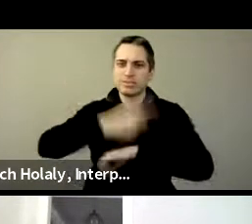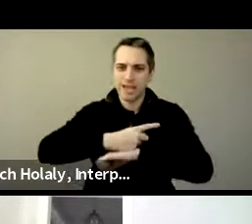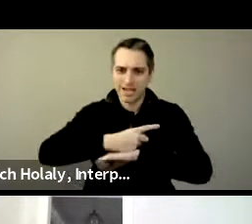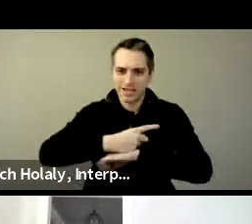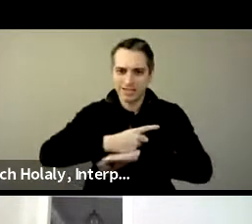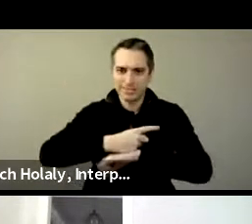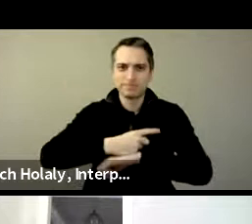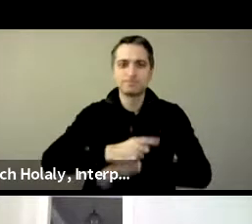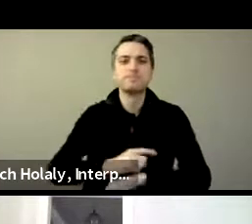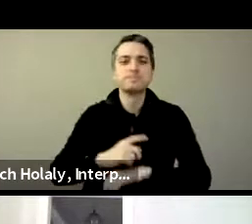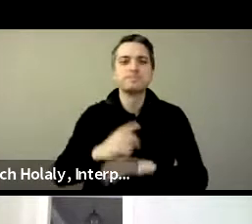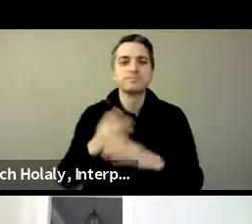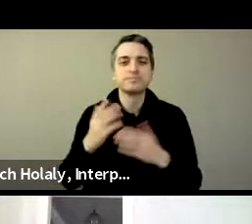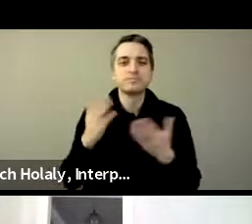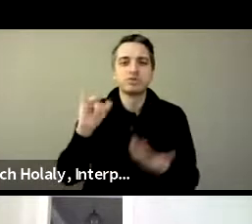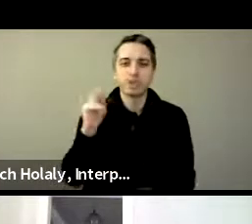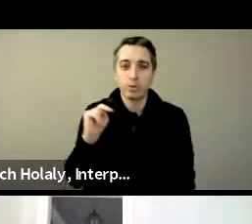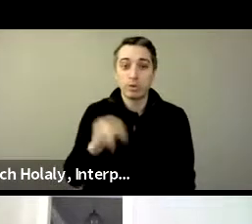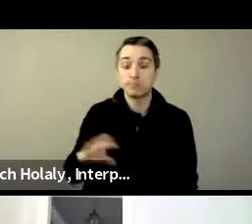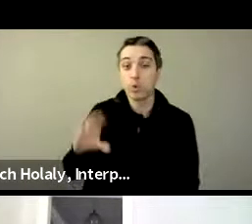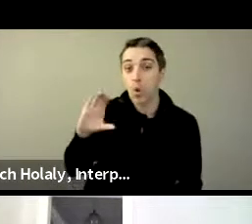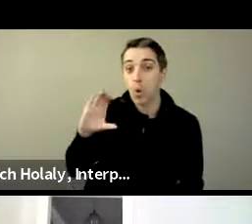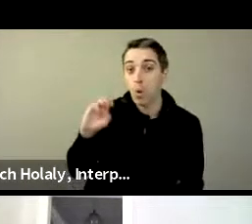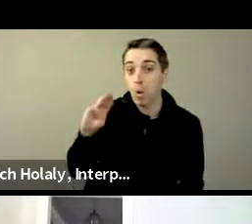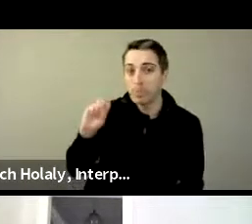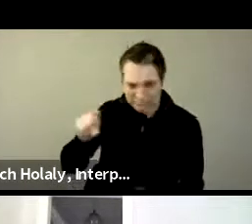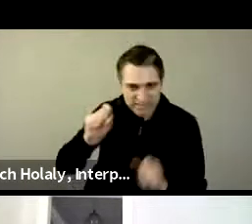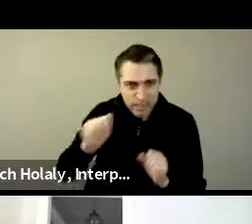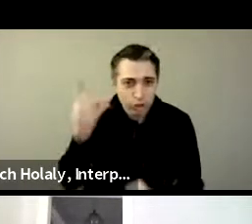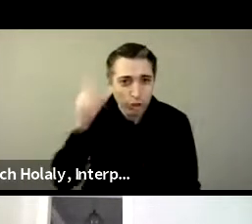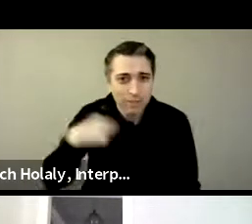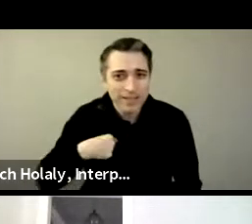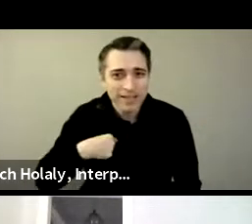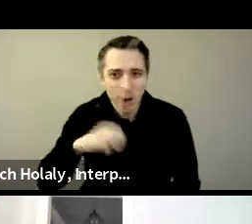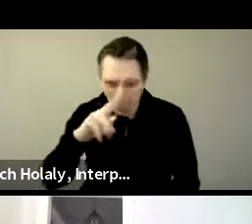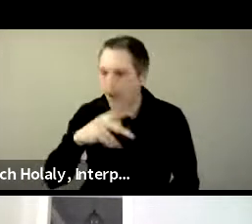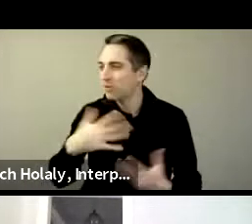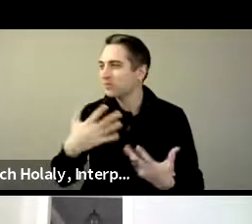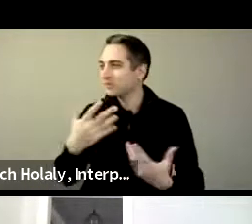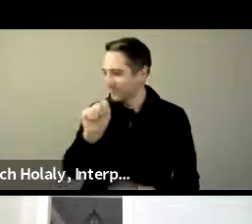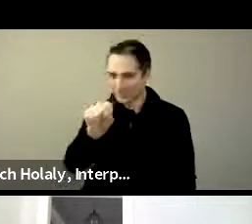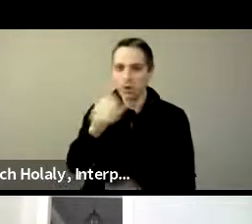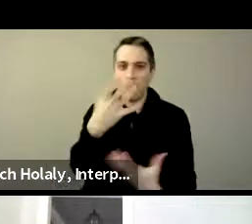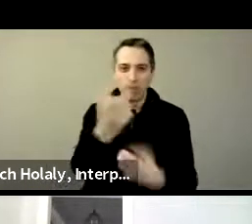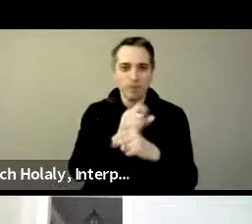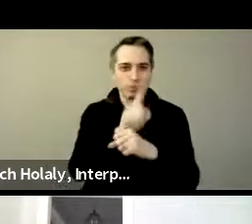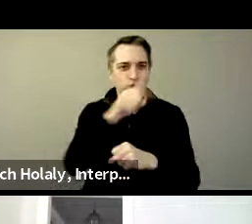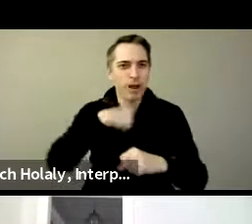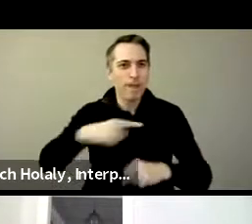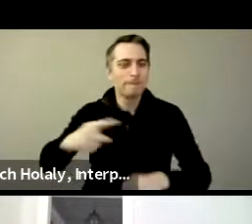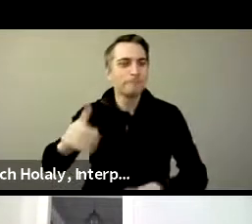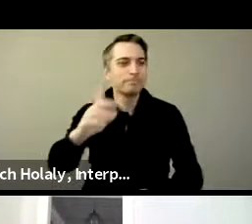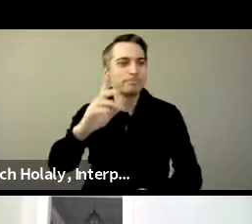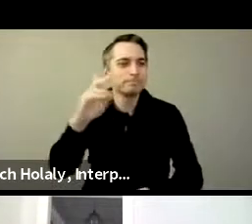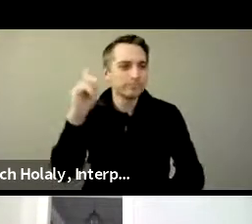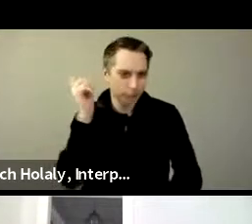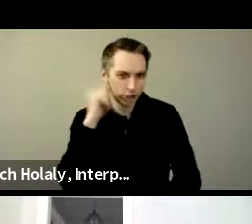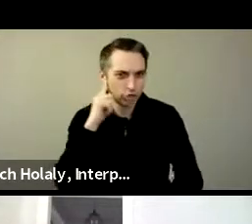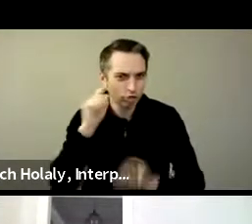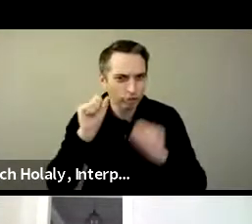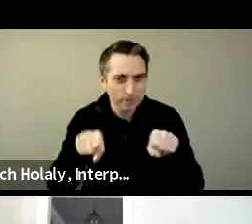Can you hear me? Yes, sir. Okay, I was wondering if I could be heard. As we're looking at